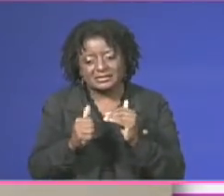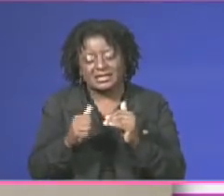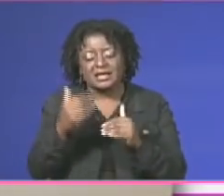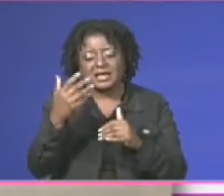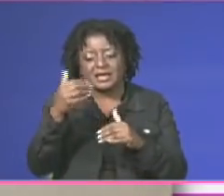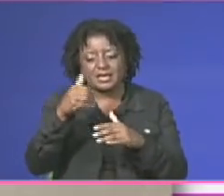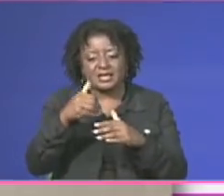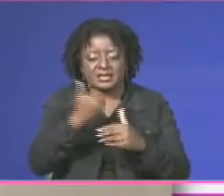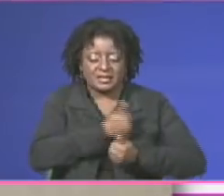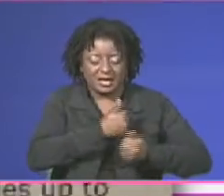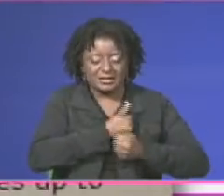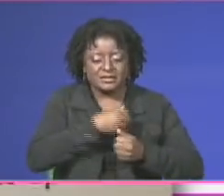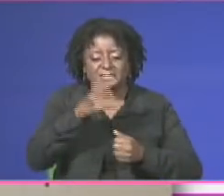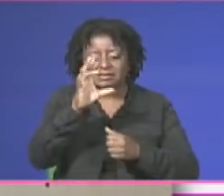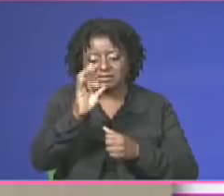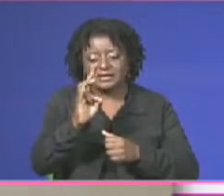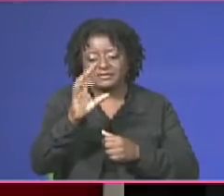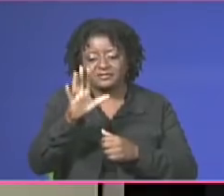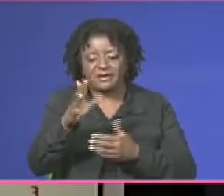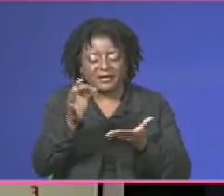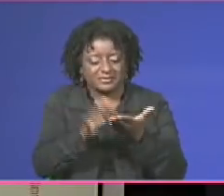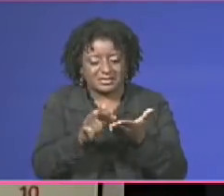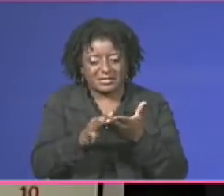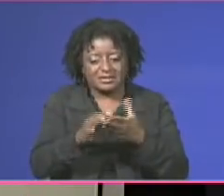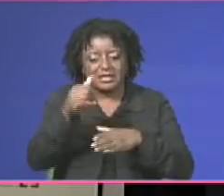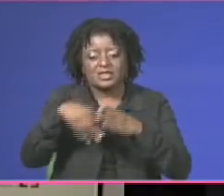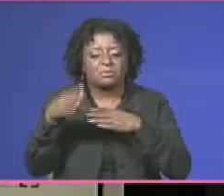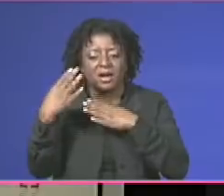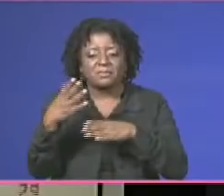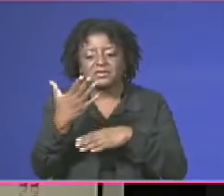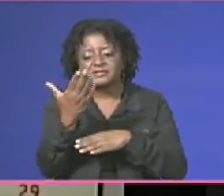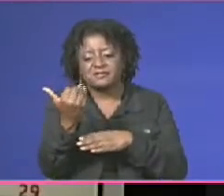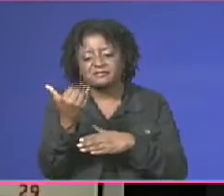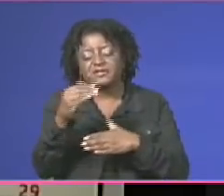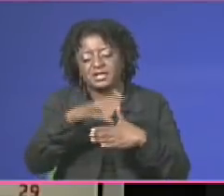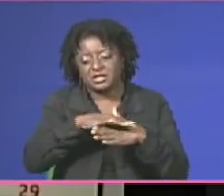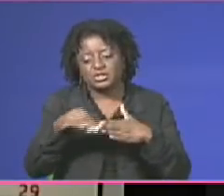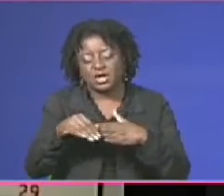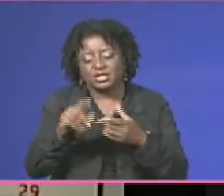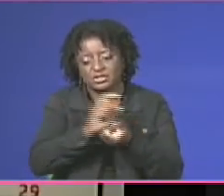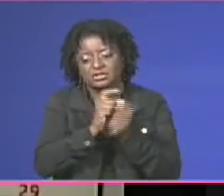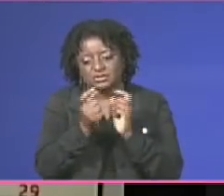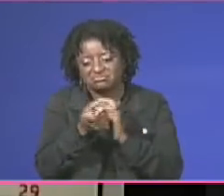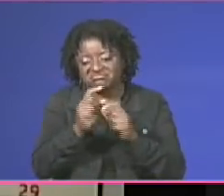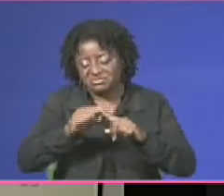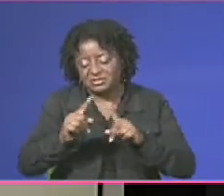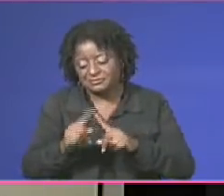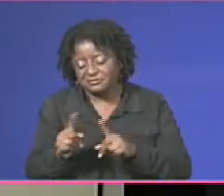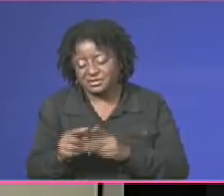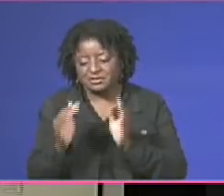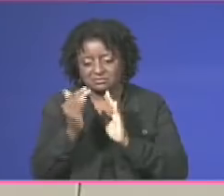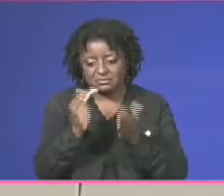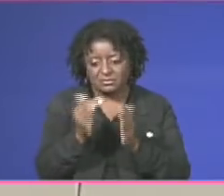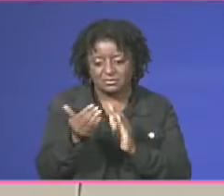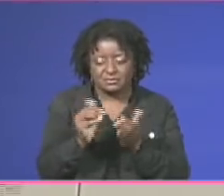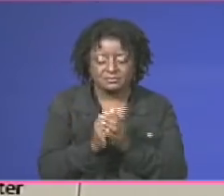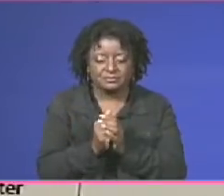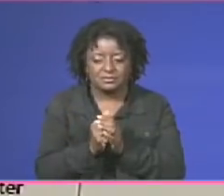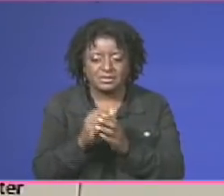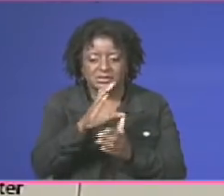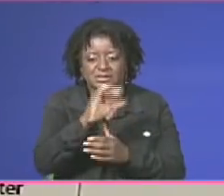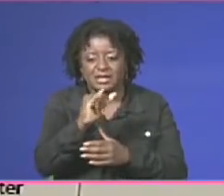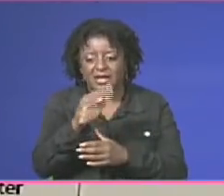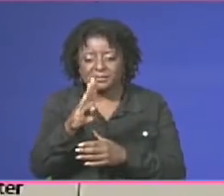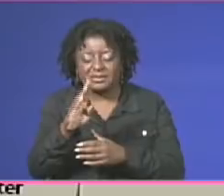the Bahamas charges $15. CIBC First Caribbean fees appear to be the same across the Caribbean.